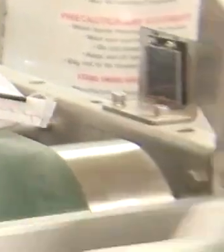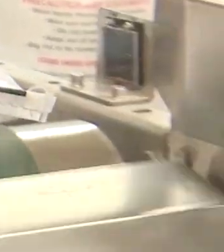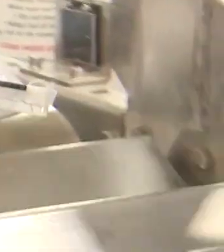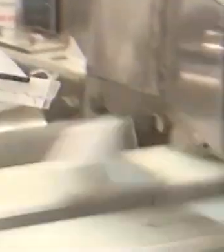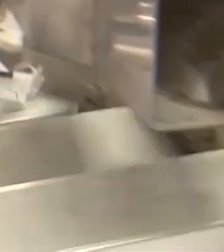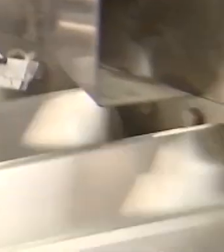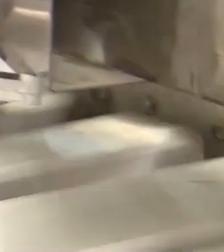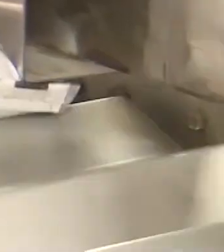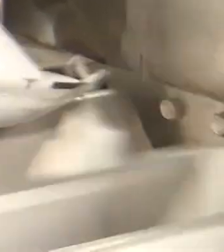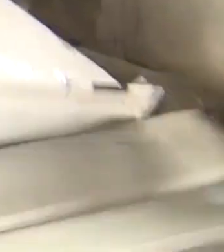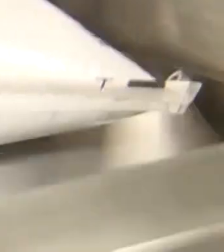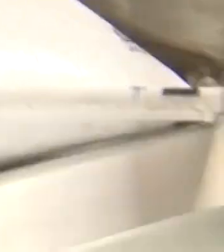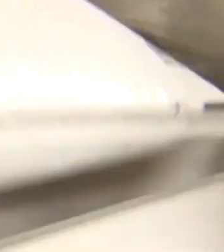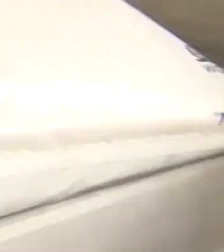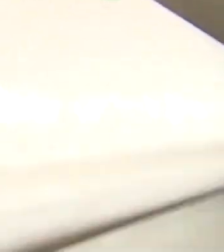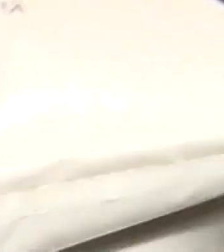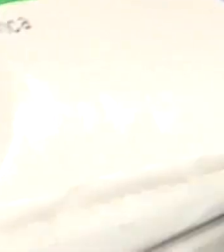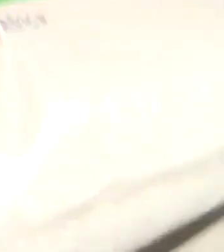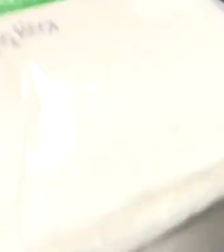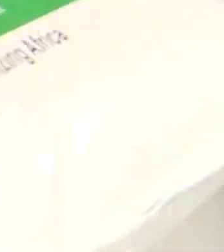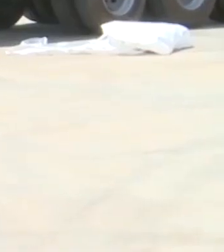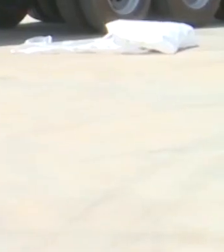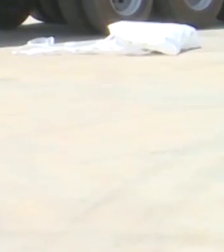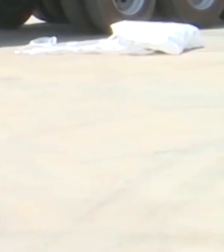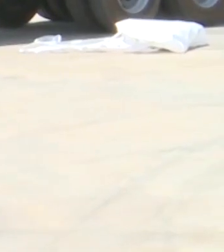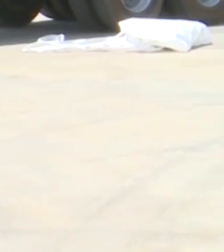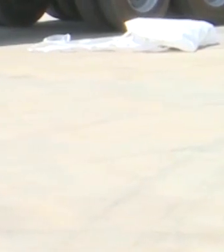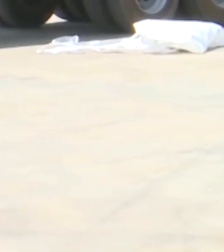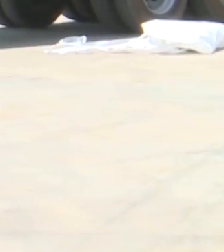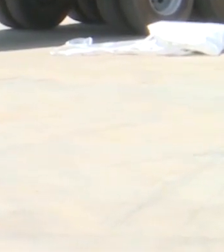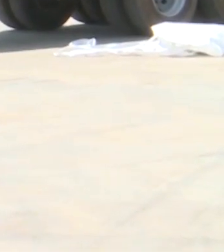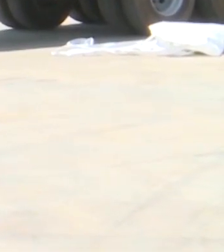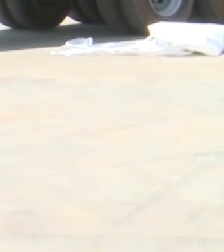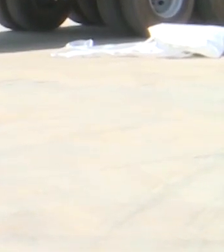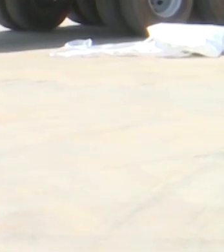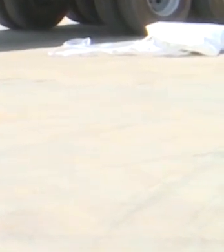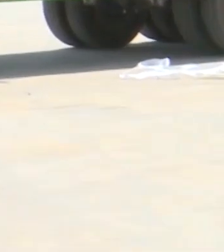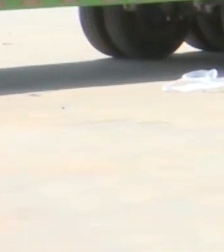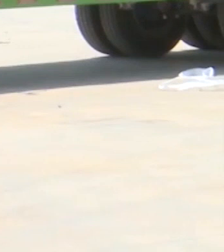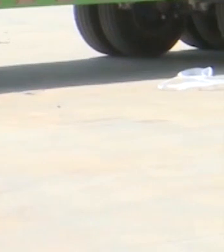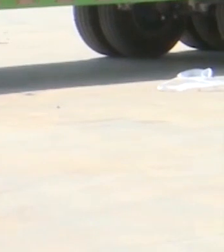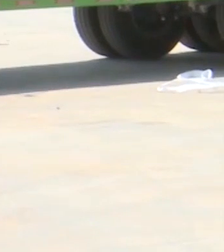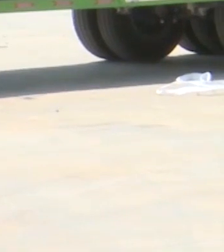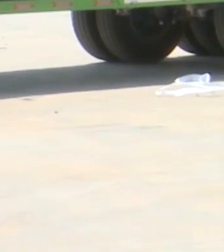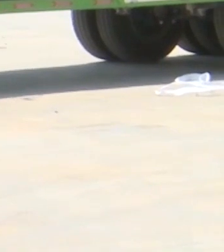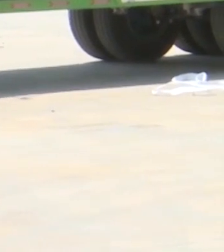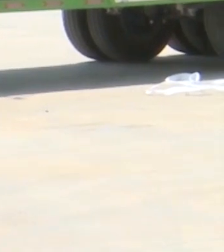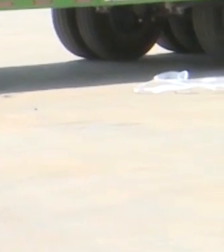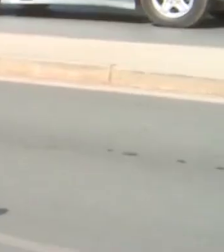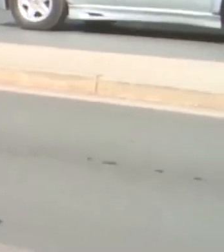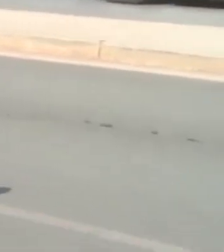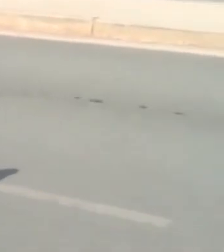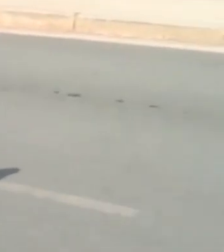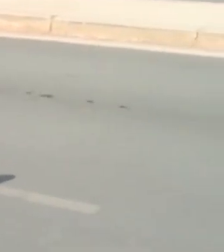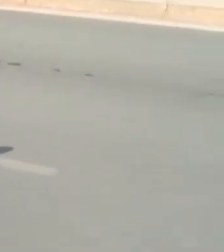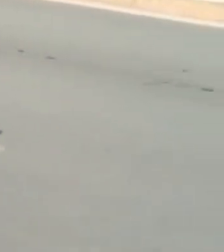The farmer input support program has remained a contentious issue in the last few months. And this is